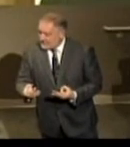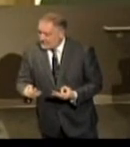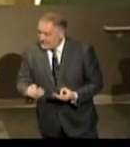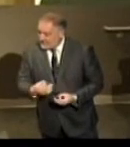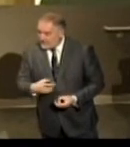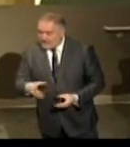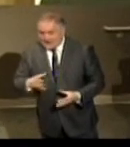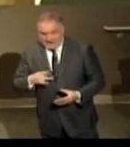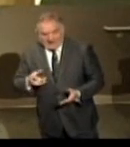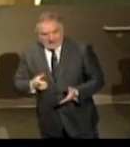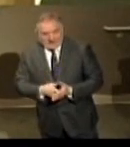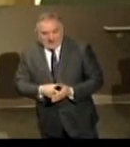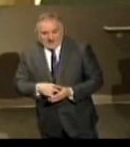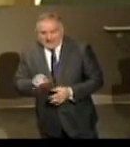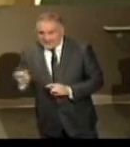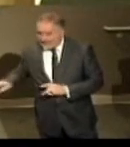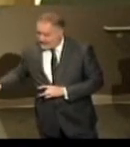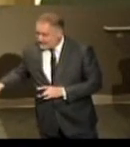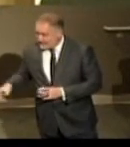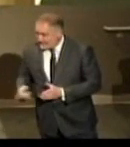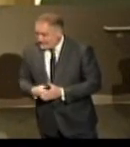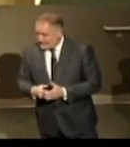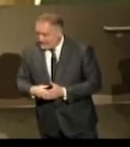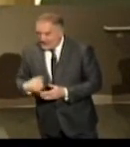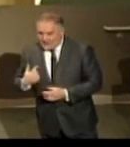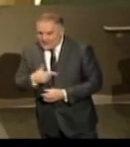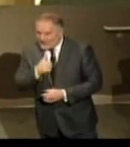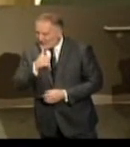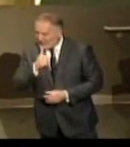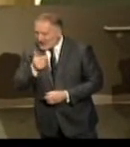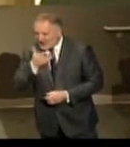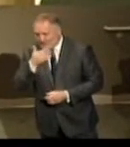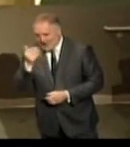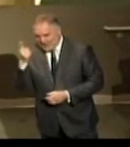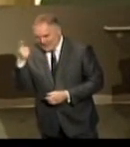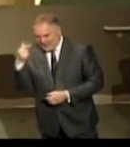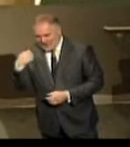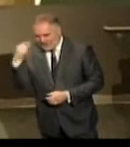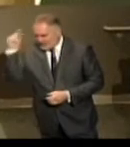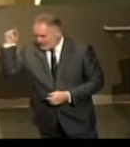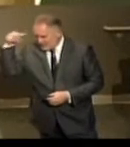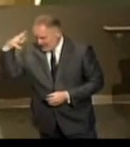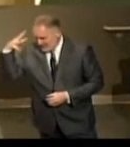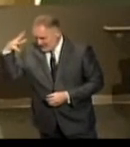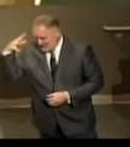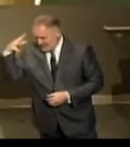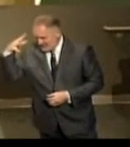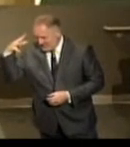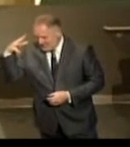And you can like this or you can dislike it. We're not better because of race.